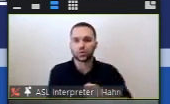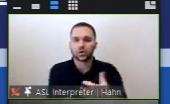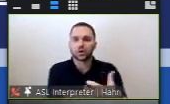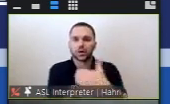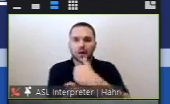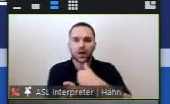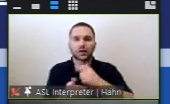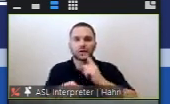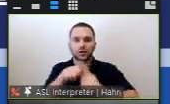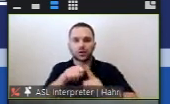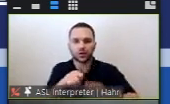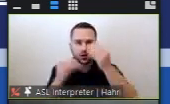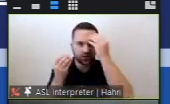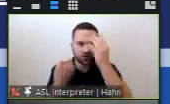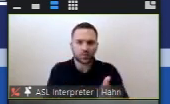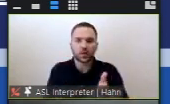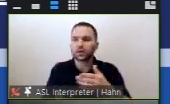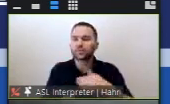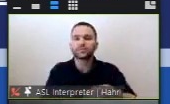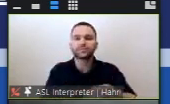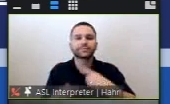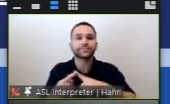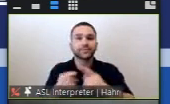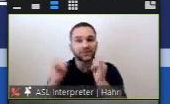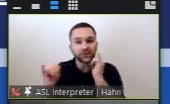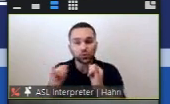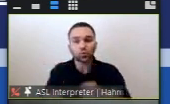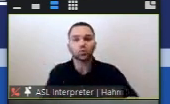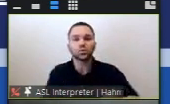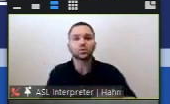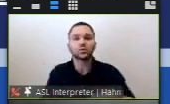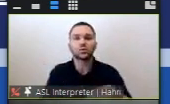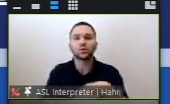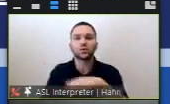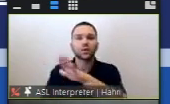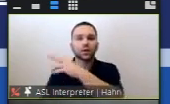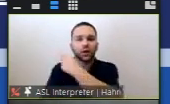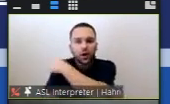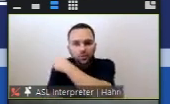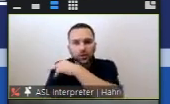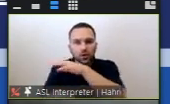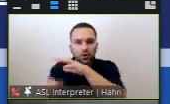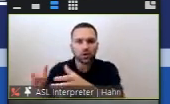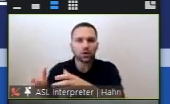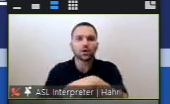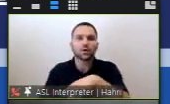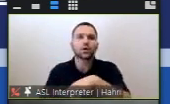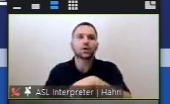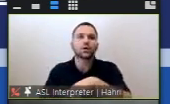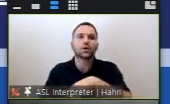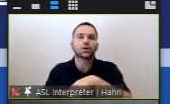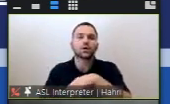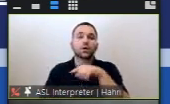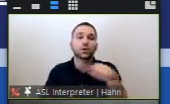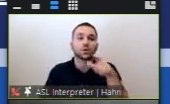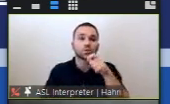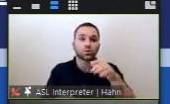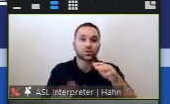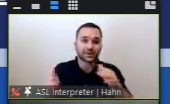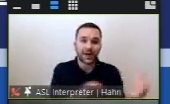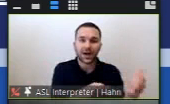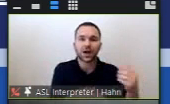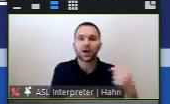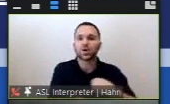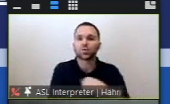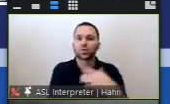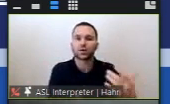through patient interview. We also collect data from their hospital stay. And for individuals that die, we get that data from their medical record. And